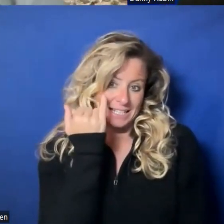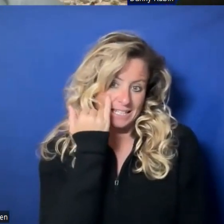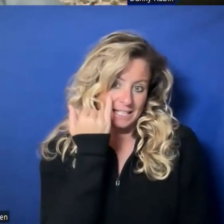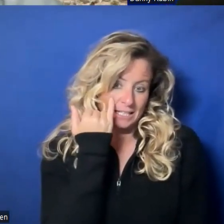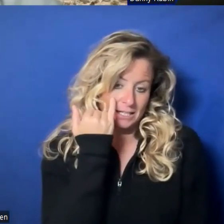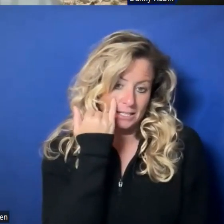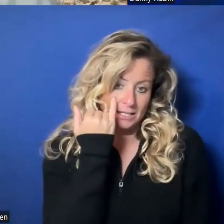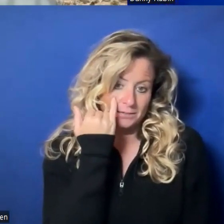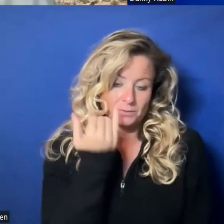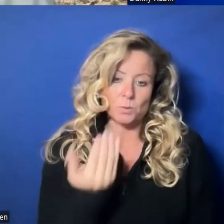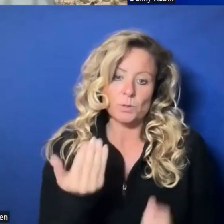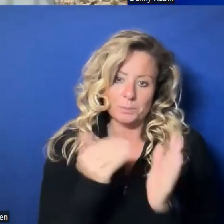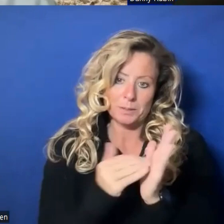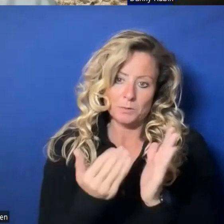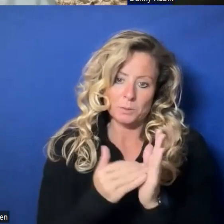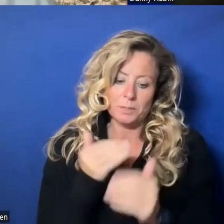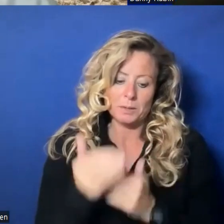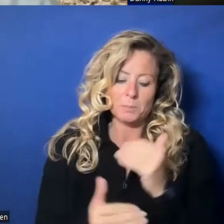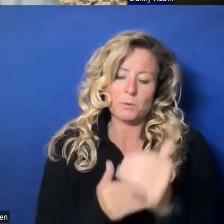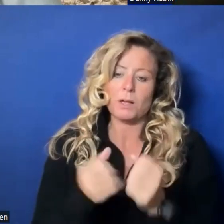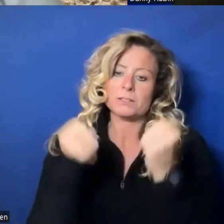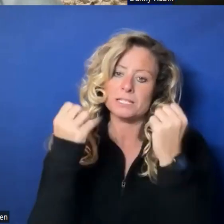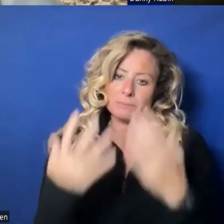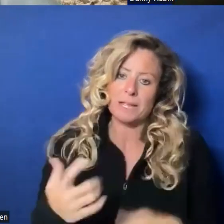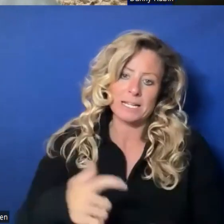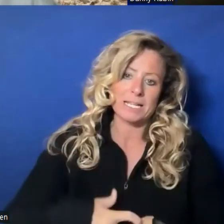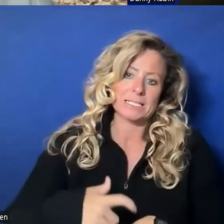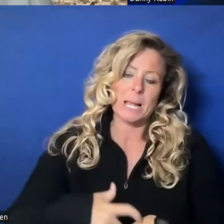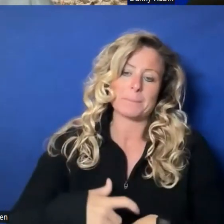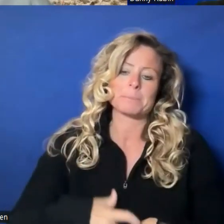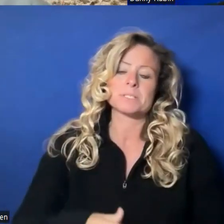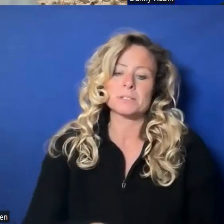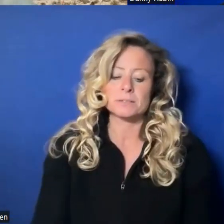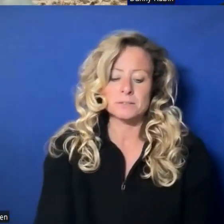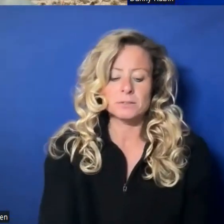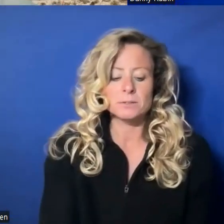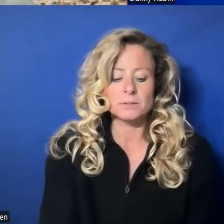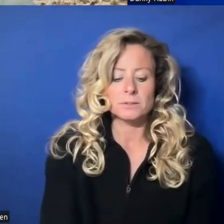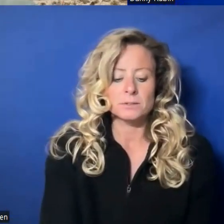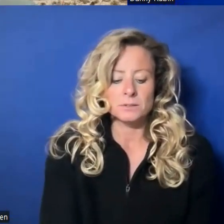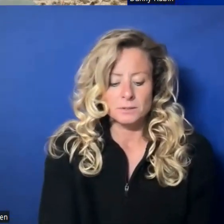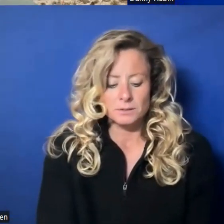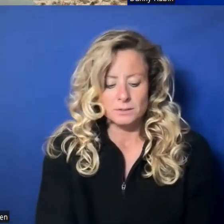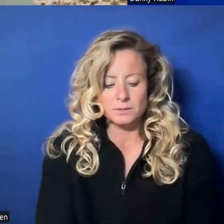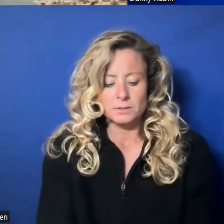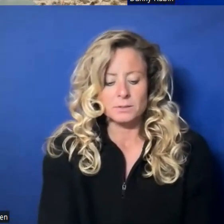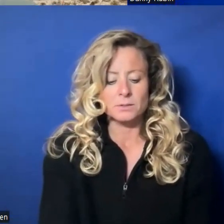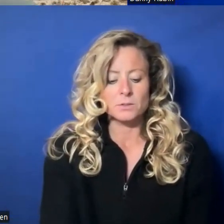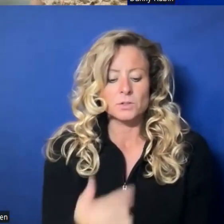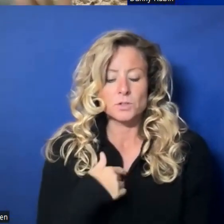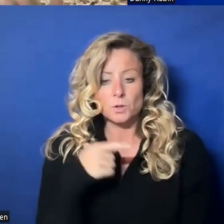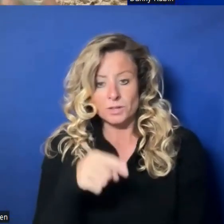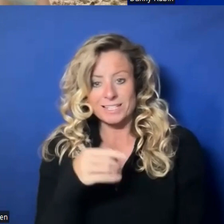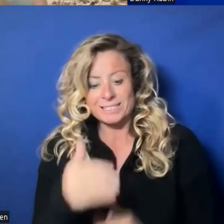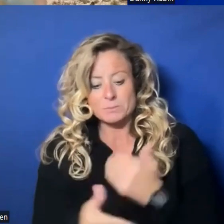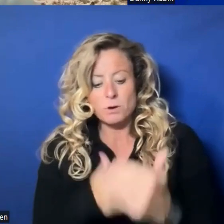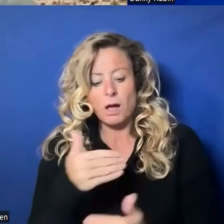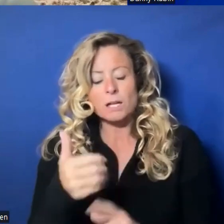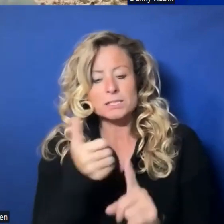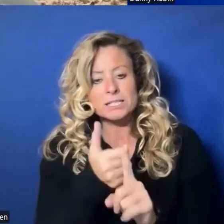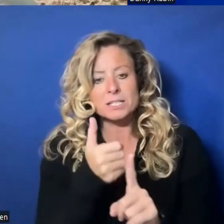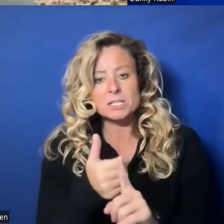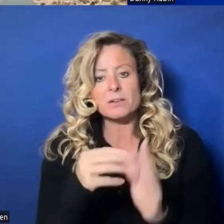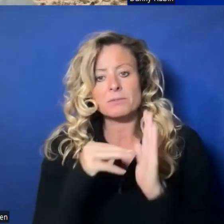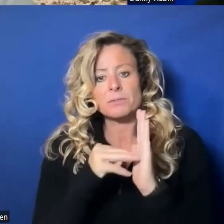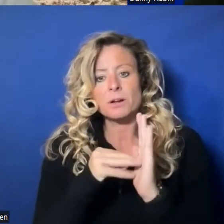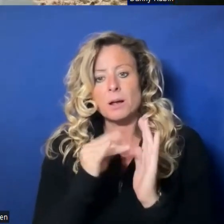we repeat this process millions of times, so by this process that the